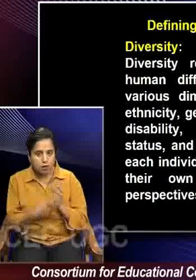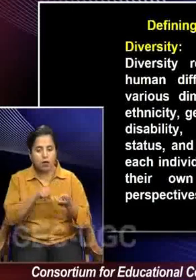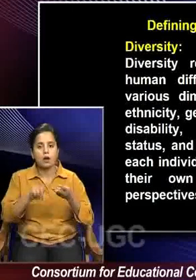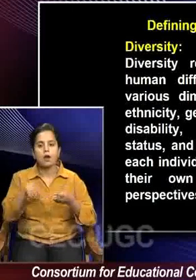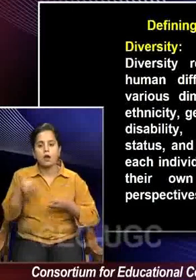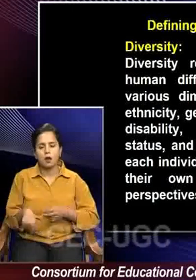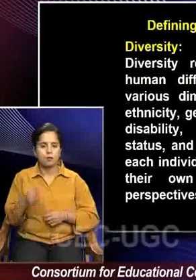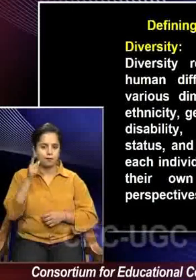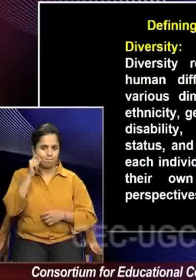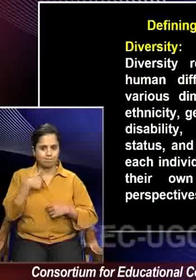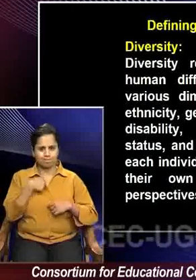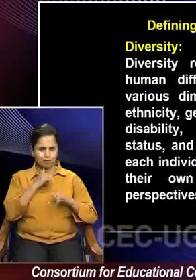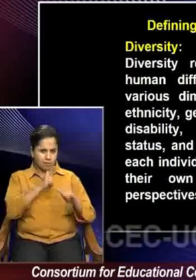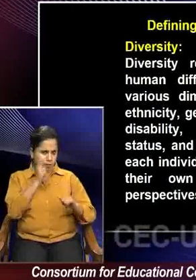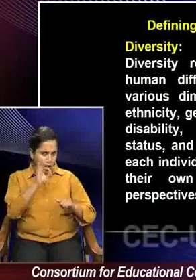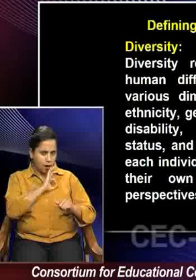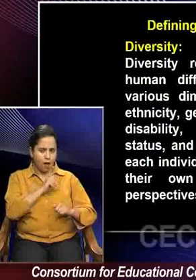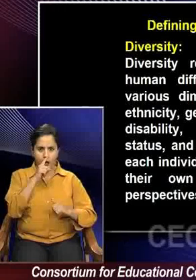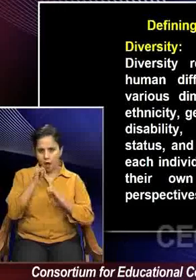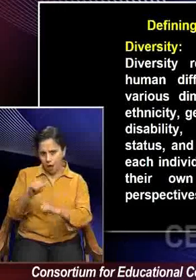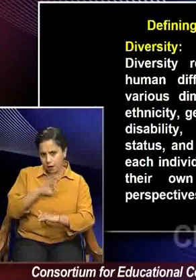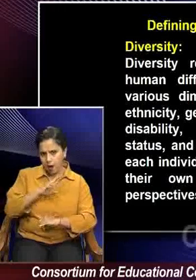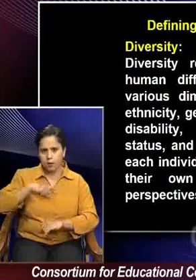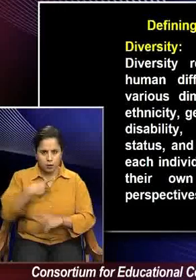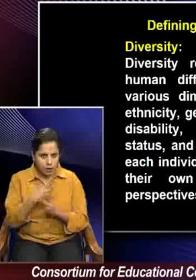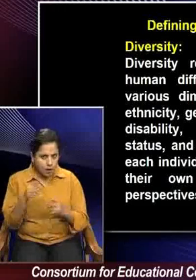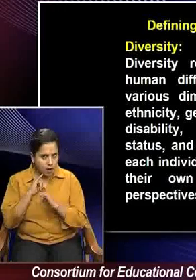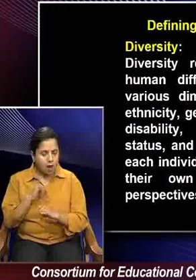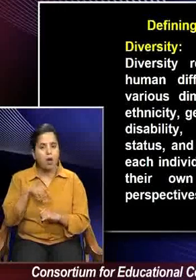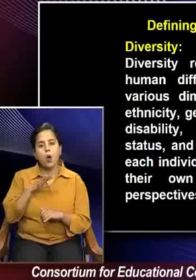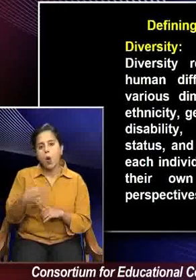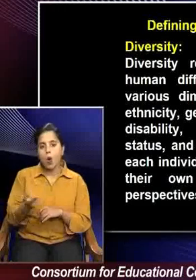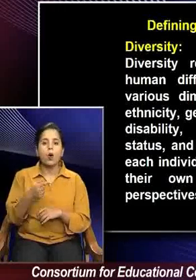sexual orientation, disability,